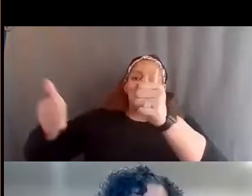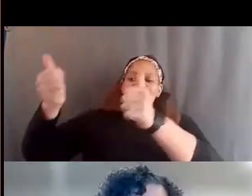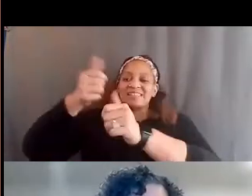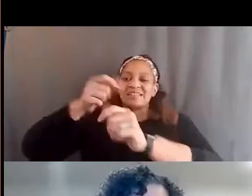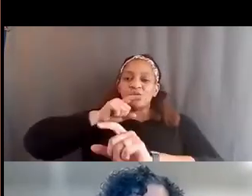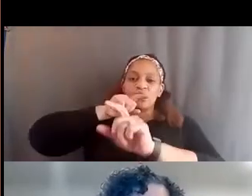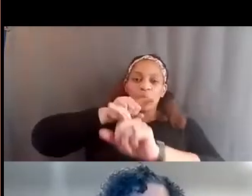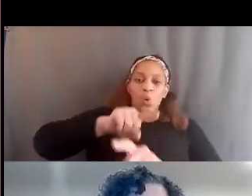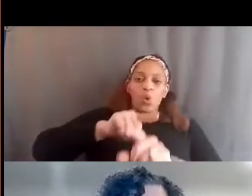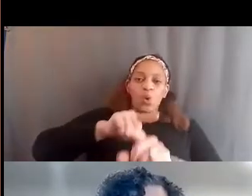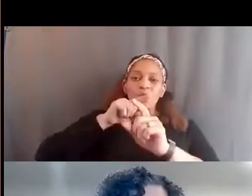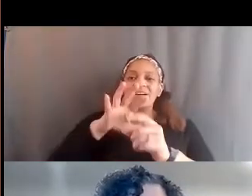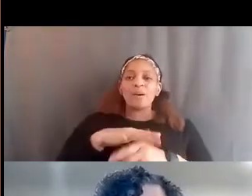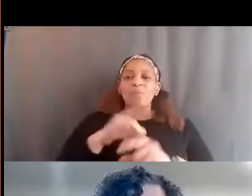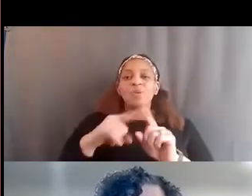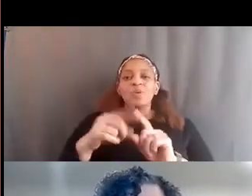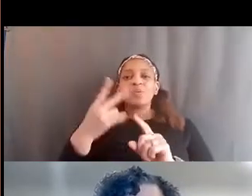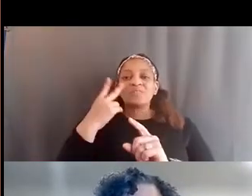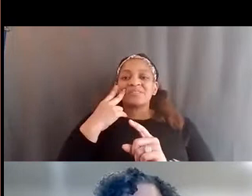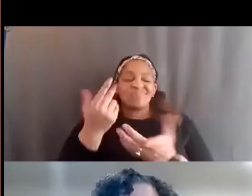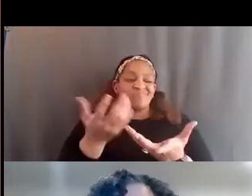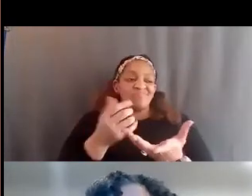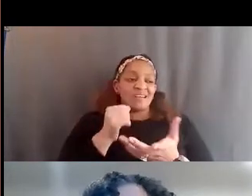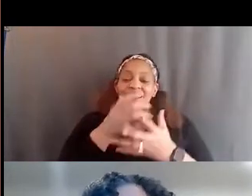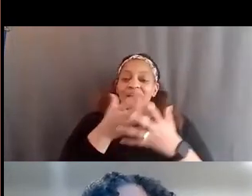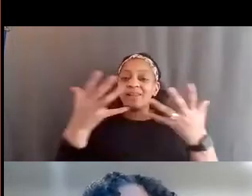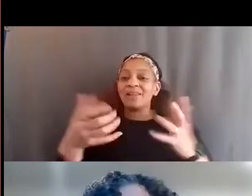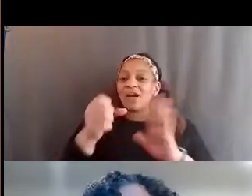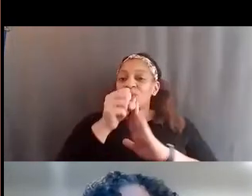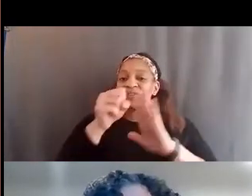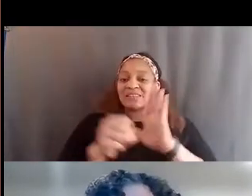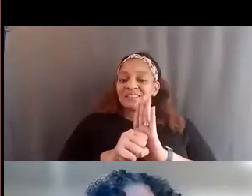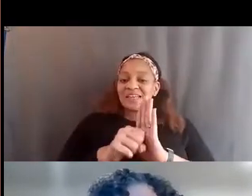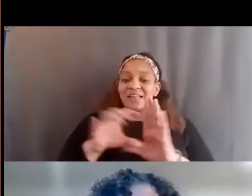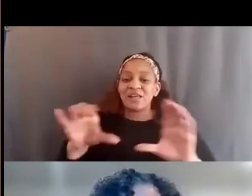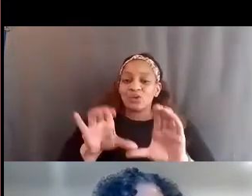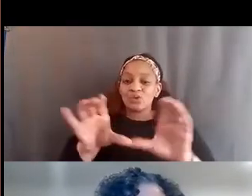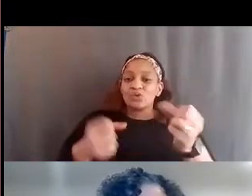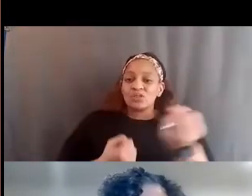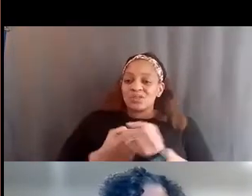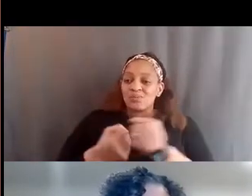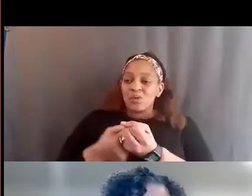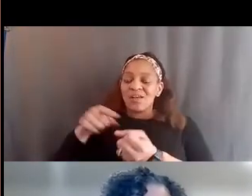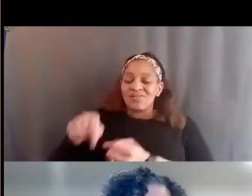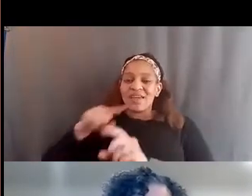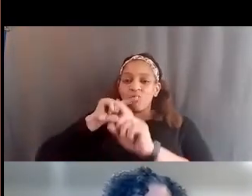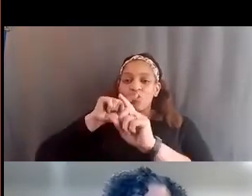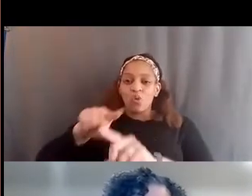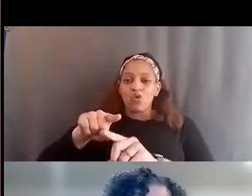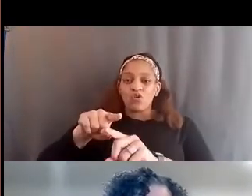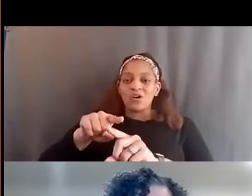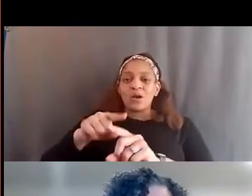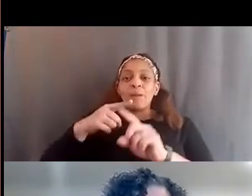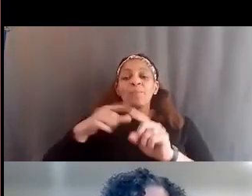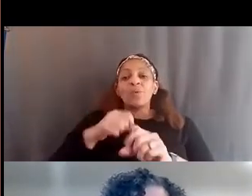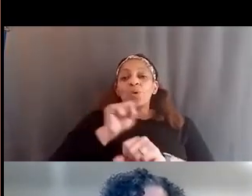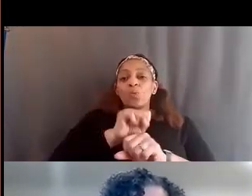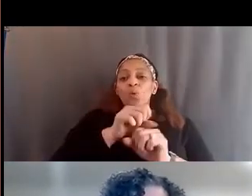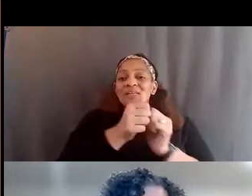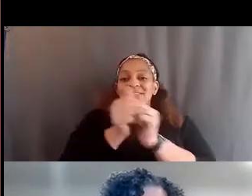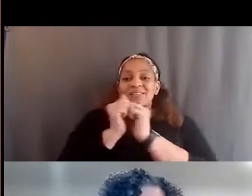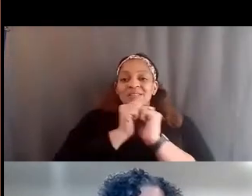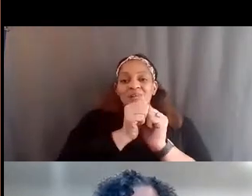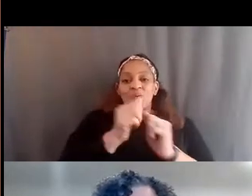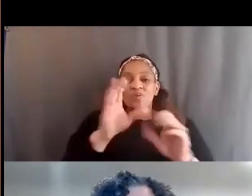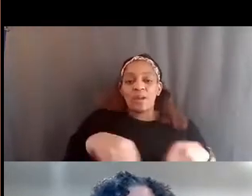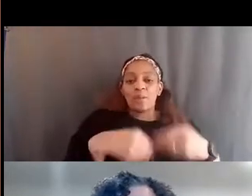really been much that the state had done to support what was in the executive order. So working with the provider organization